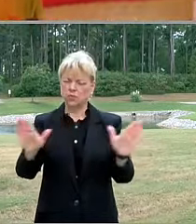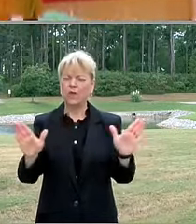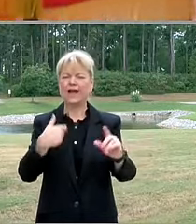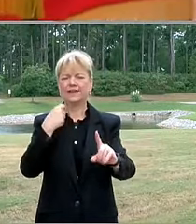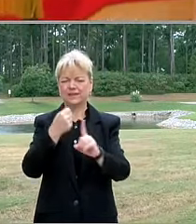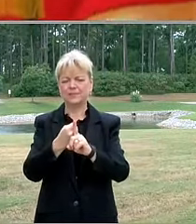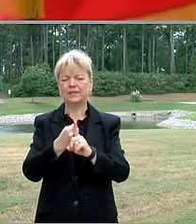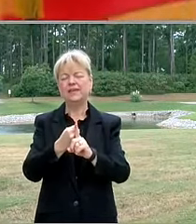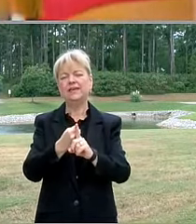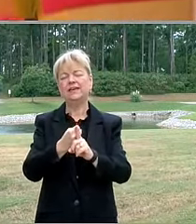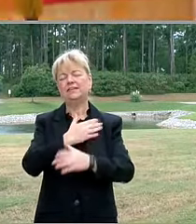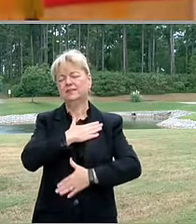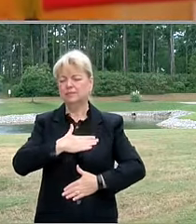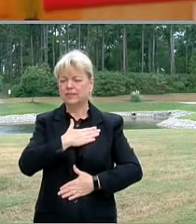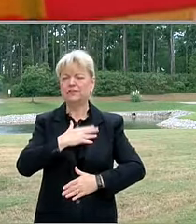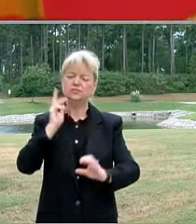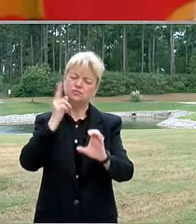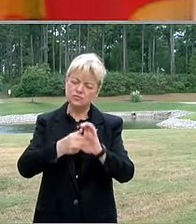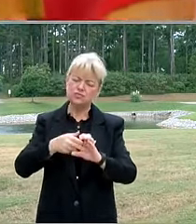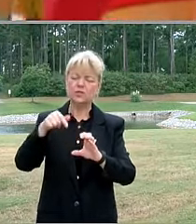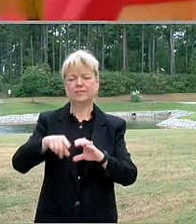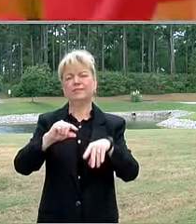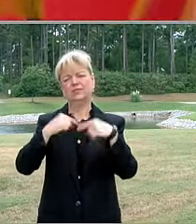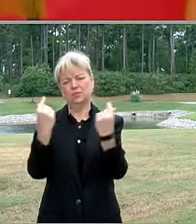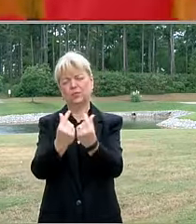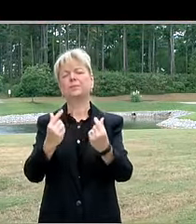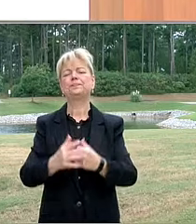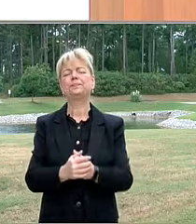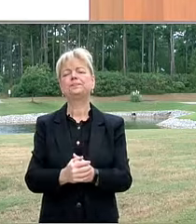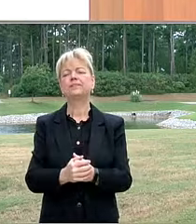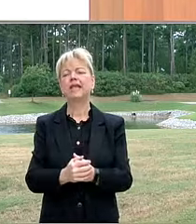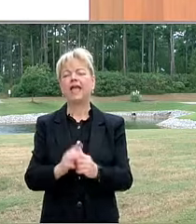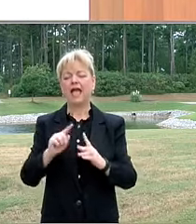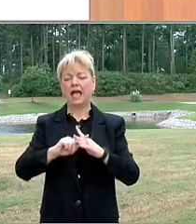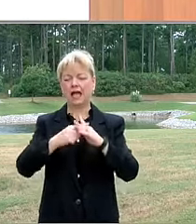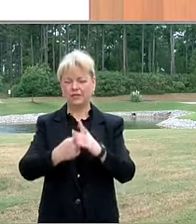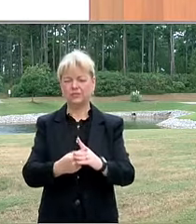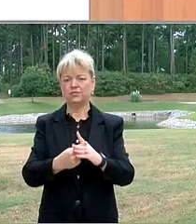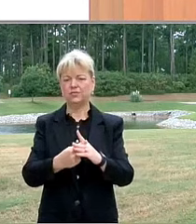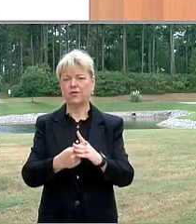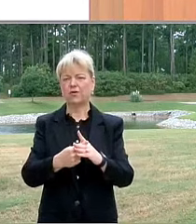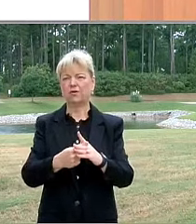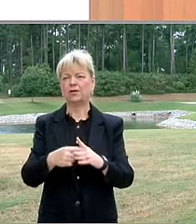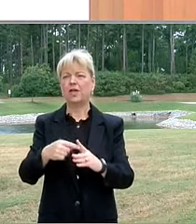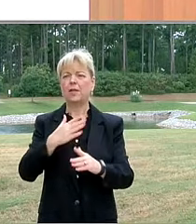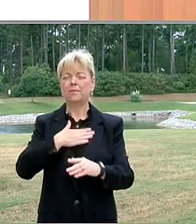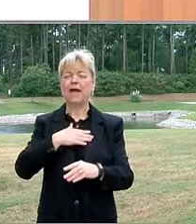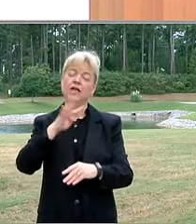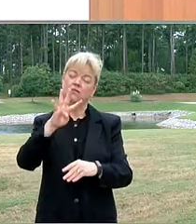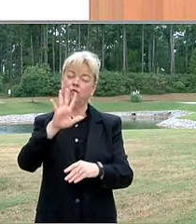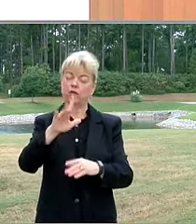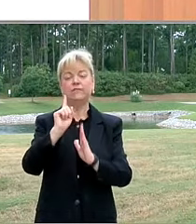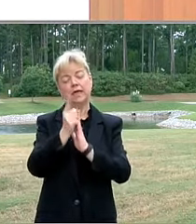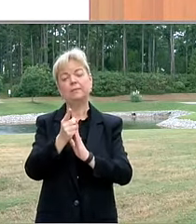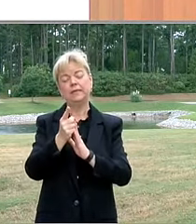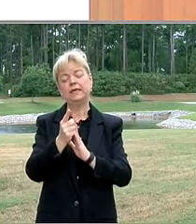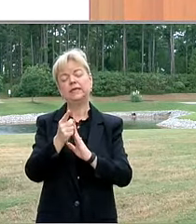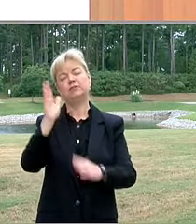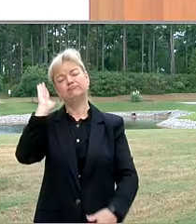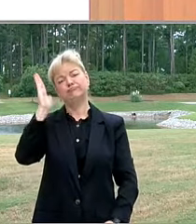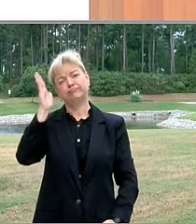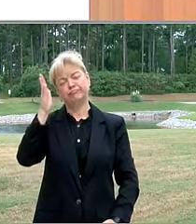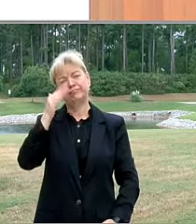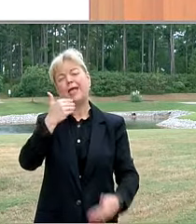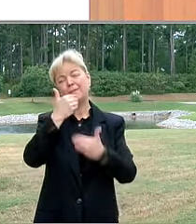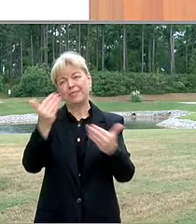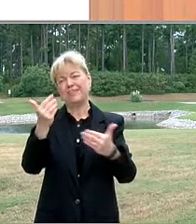It's a tremendous pleasure to join the organization. I'll start my approximately 45-minute speech by thanking some people for being here this